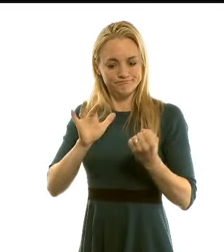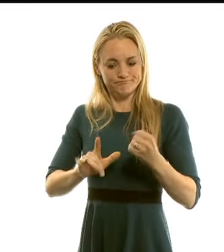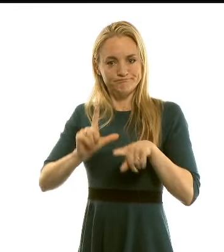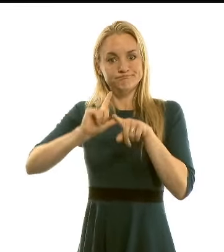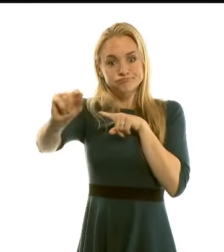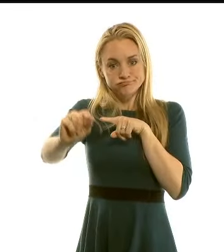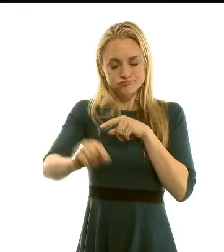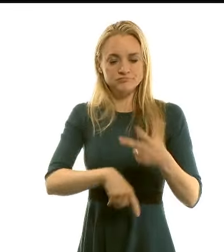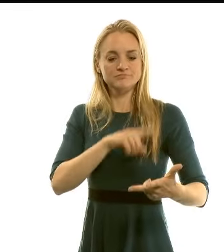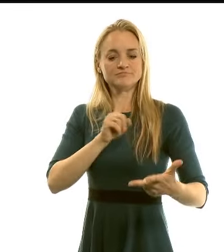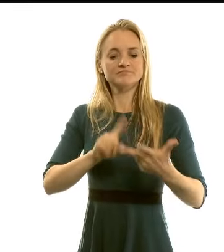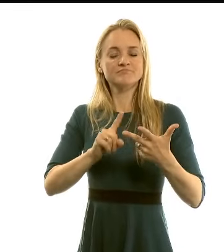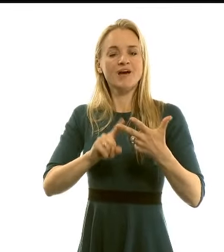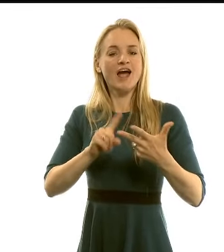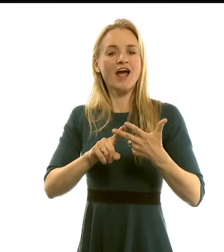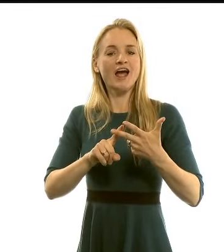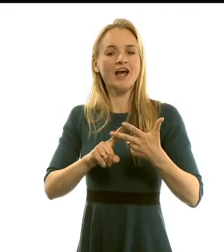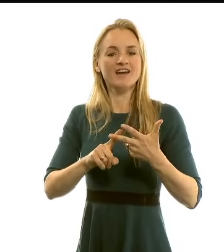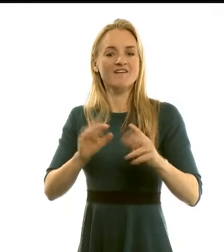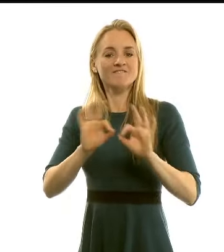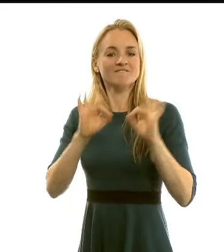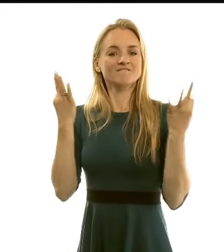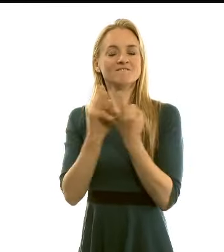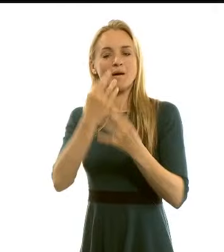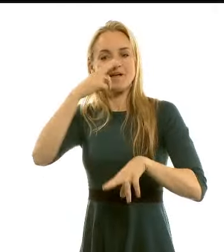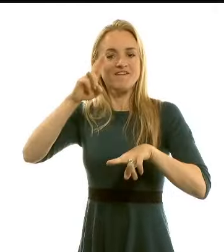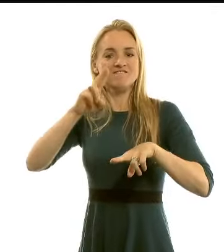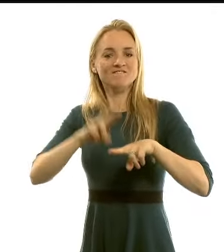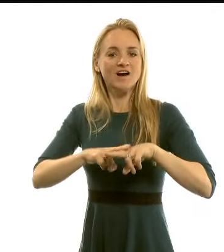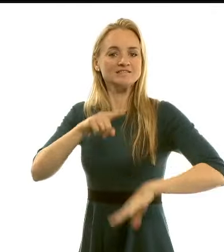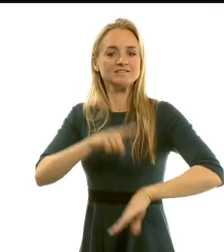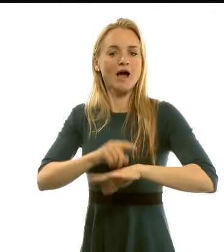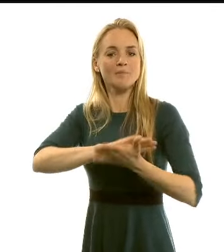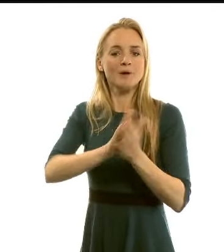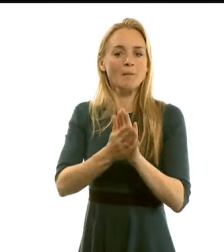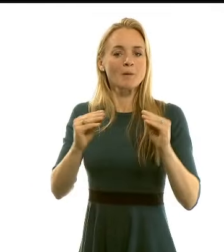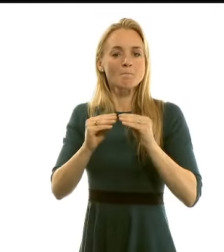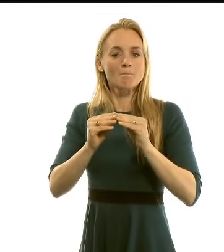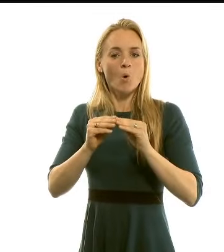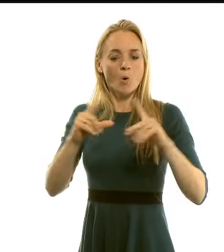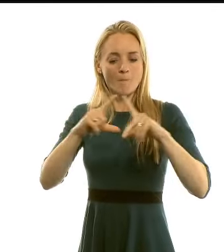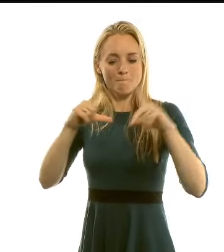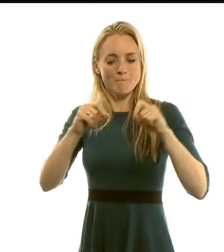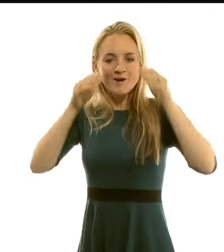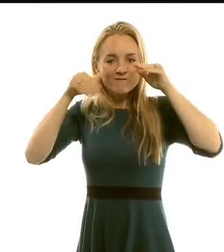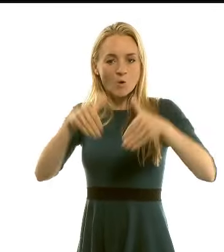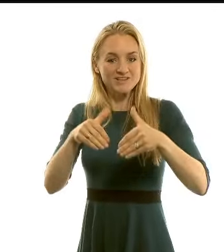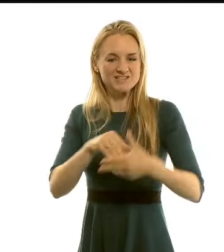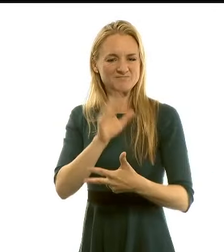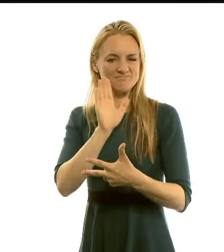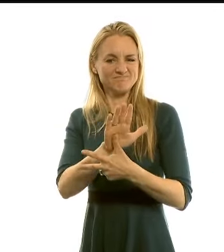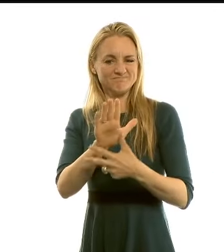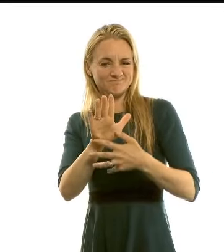News. Also, Family Fun Time got slightly more brick-based. News. All right, so there's no need to sugarcoat this next